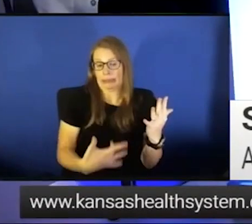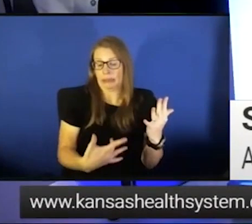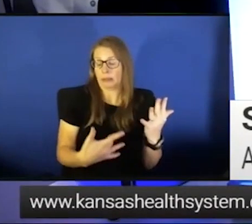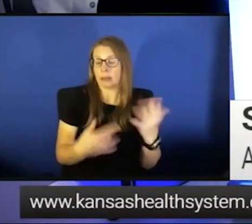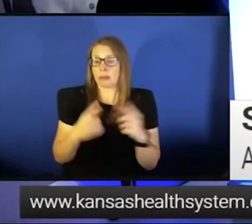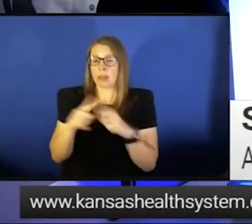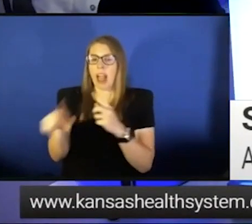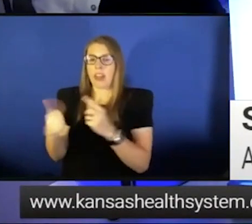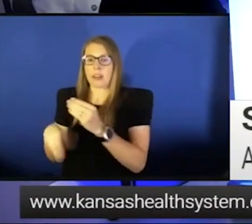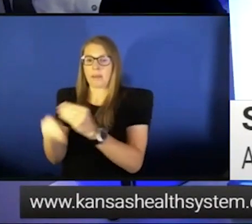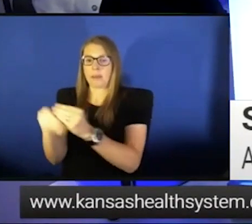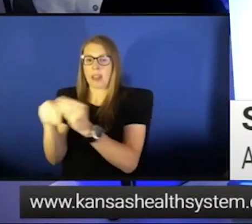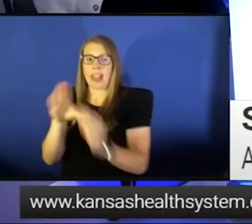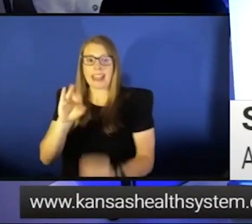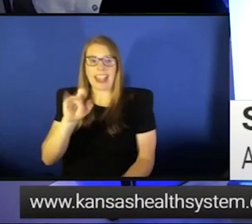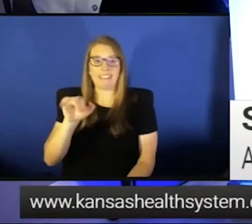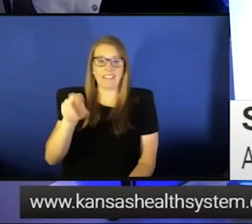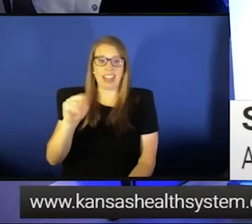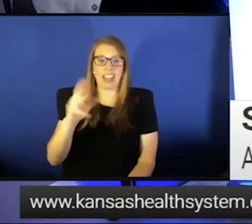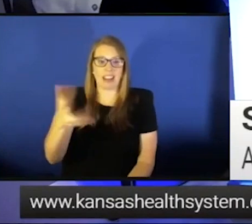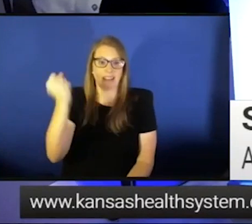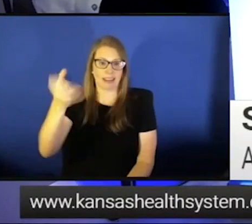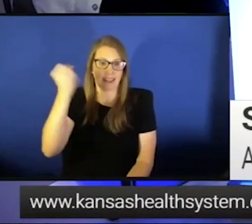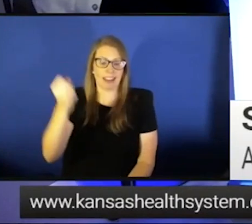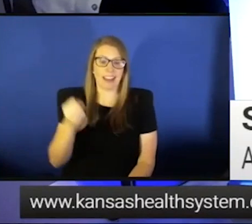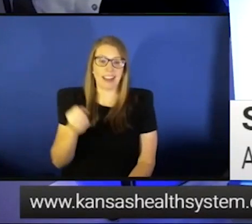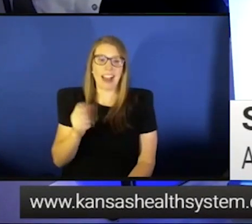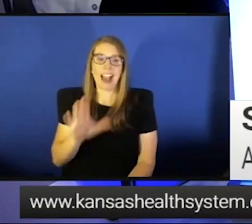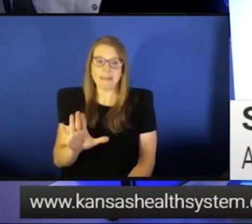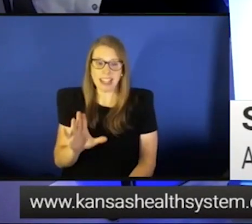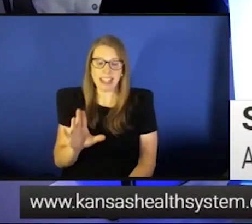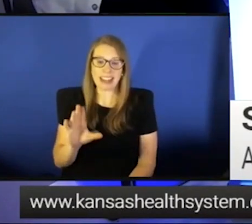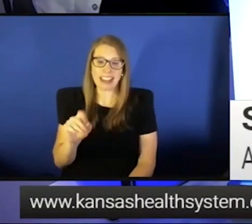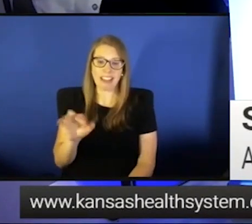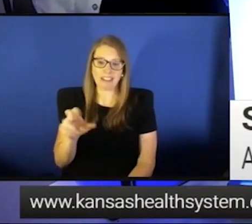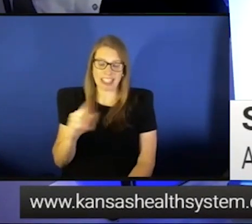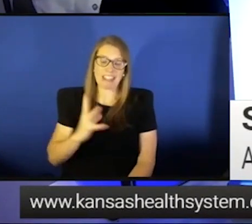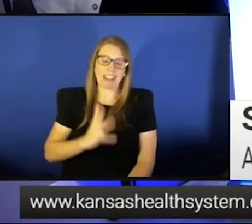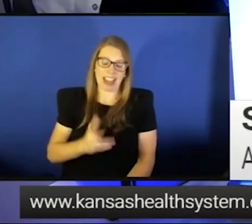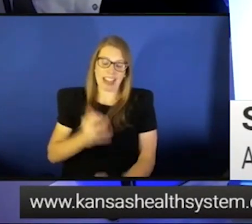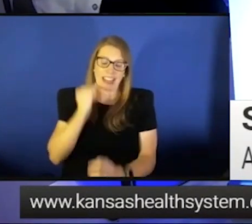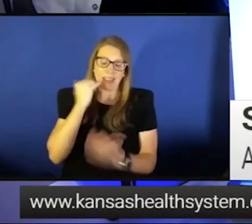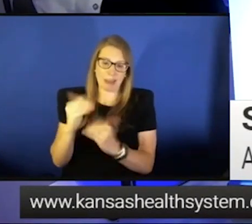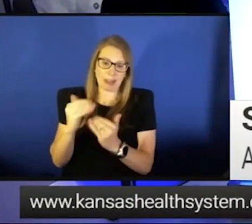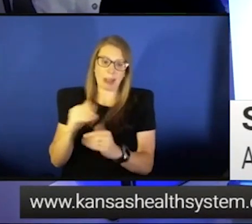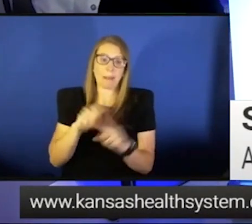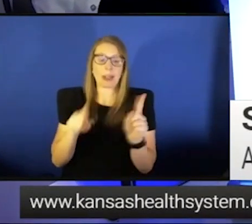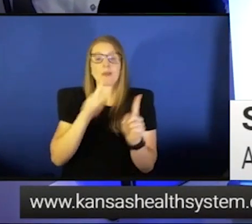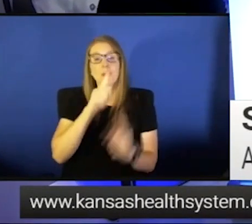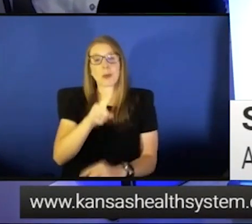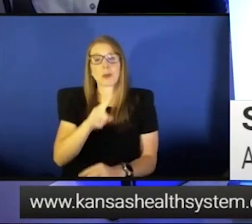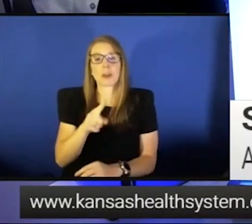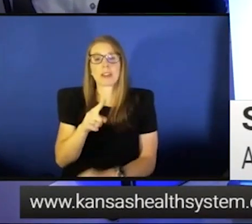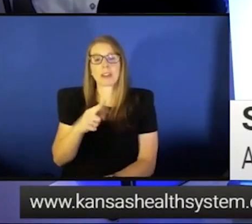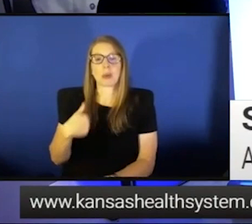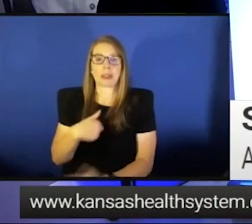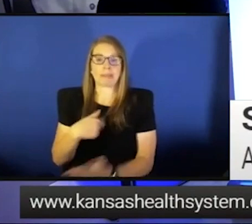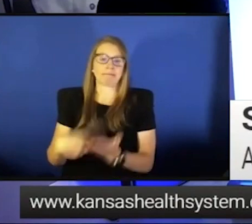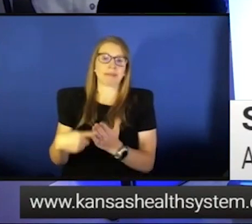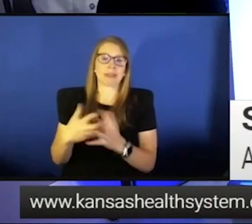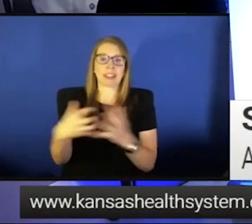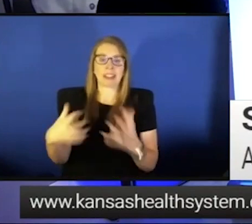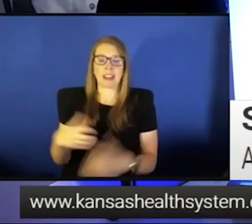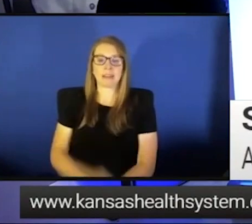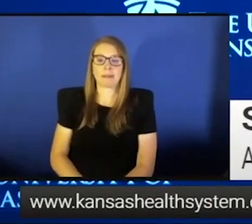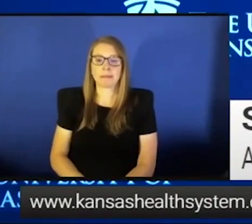away from everybody and solve. In moderation, caffeine's fine. It is, but it's true. We think about this a lot. You hear us talk about it